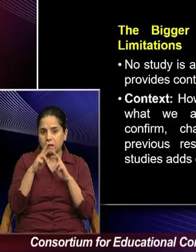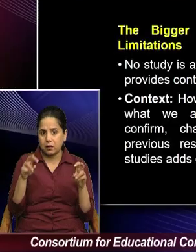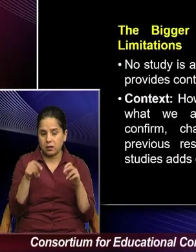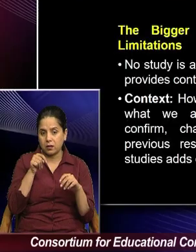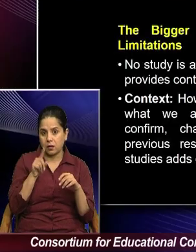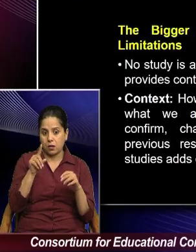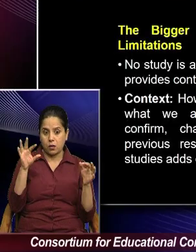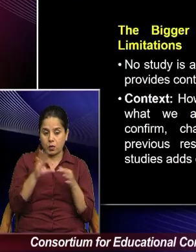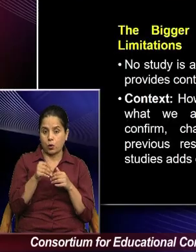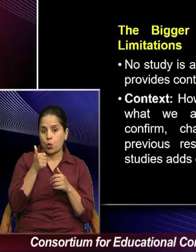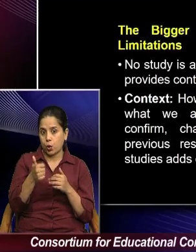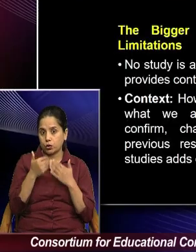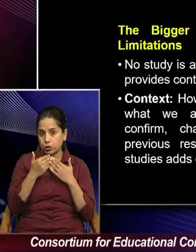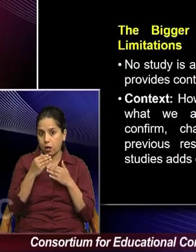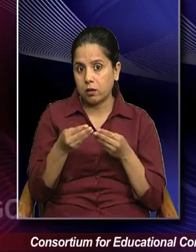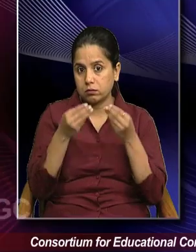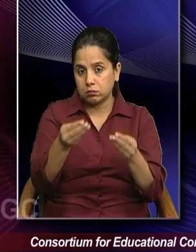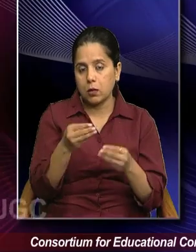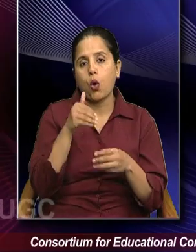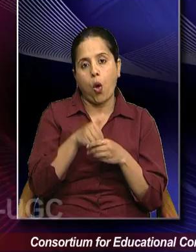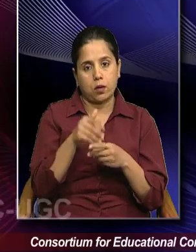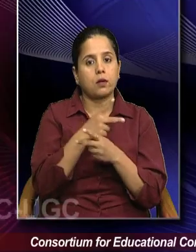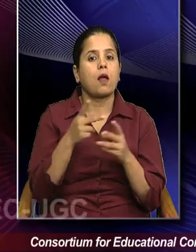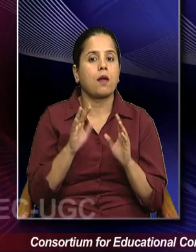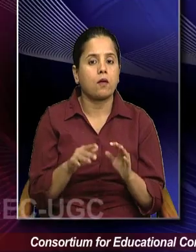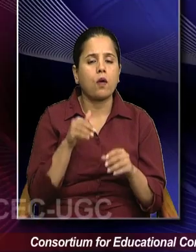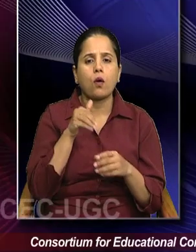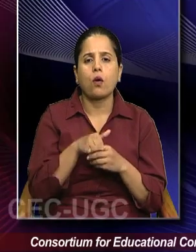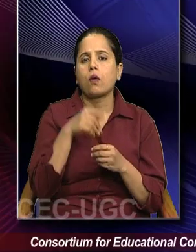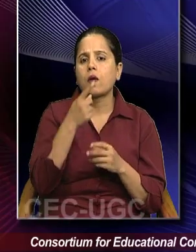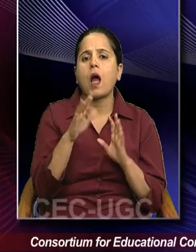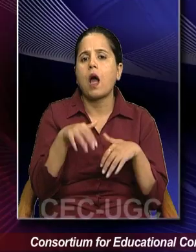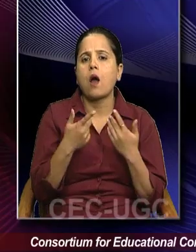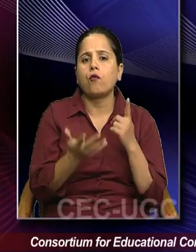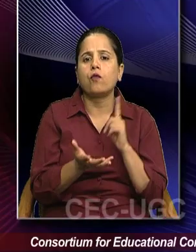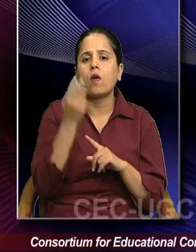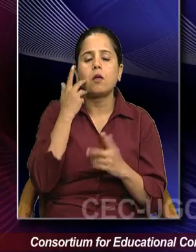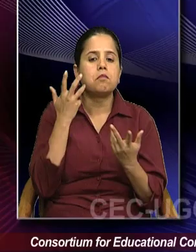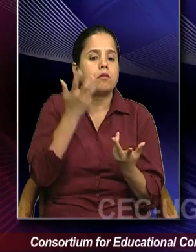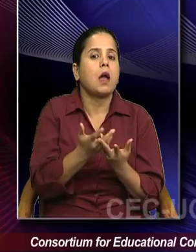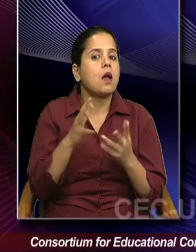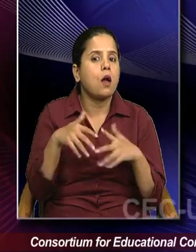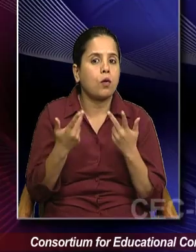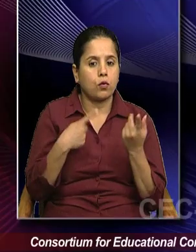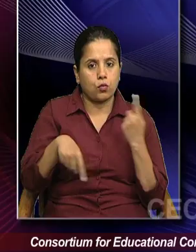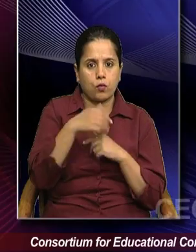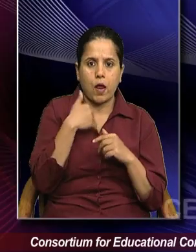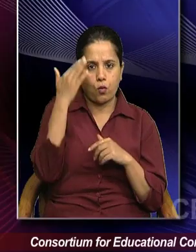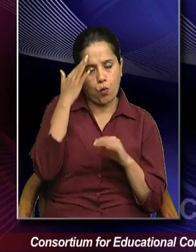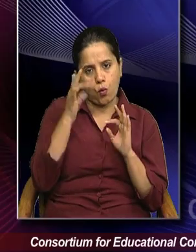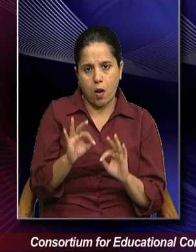island. A good journalist provides context. And context, how does this finding fit with what we already